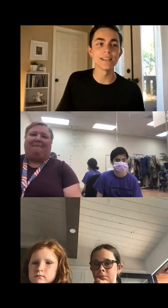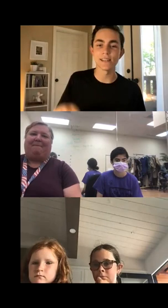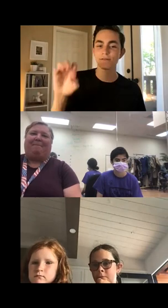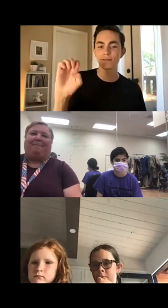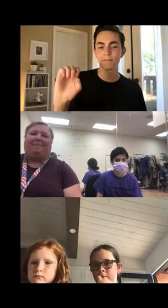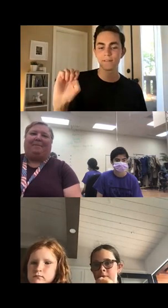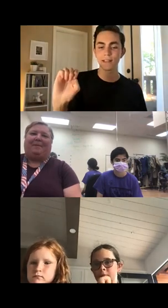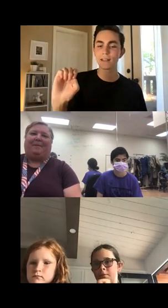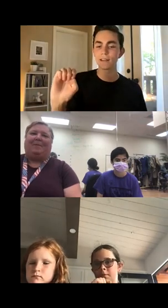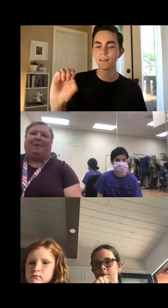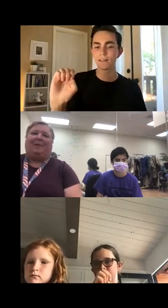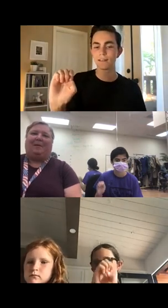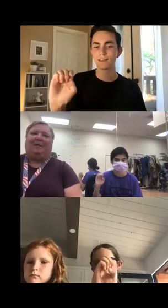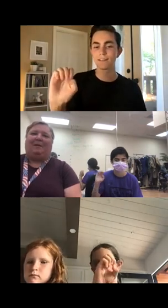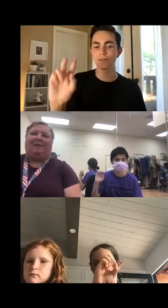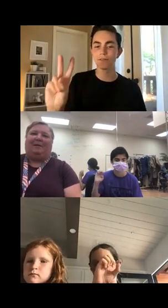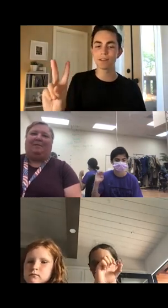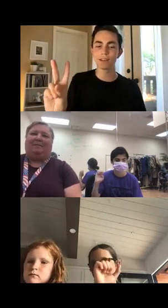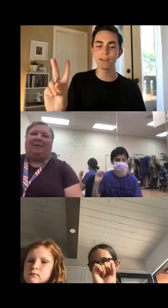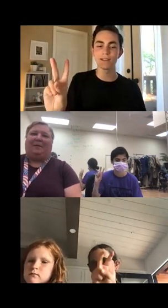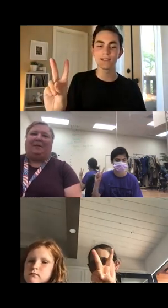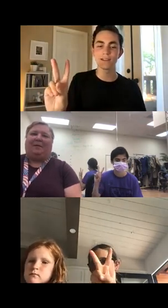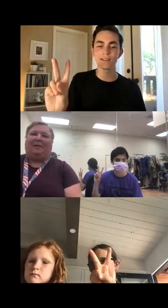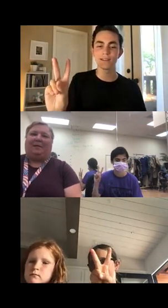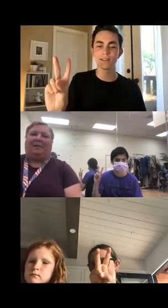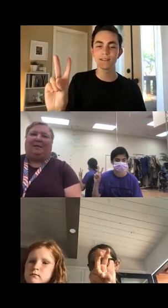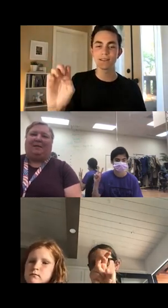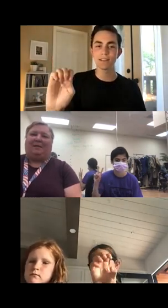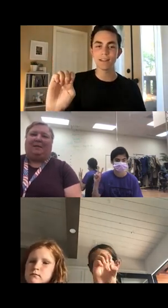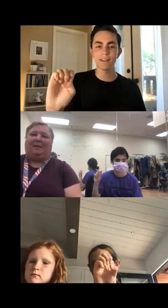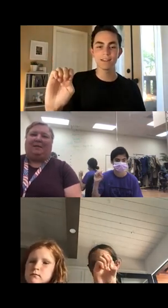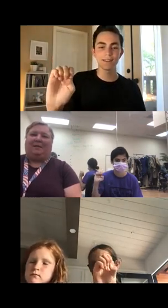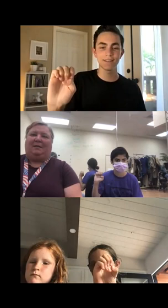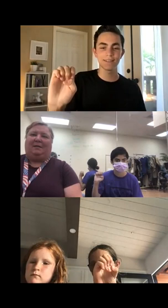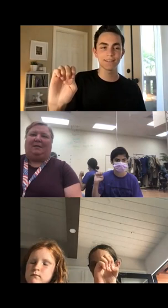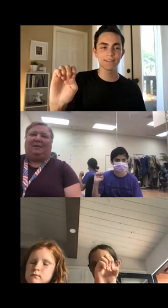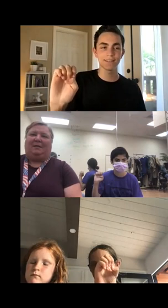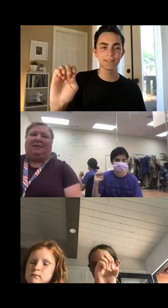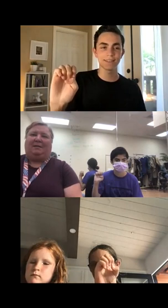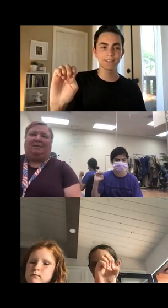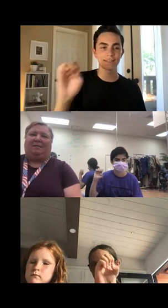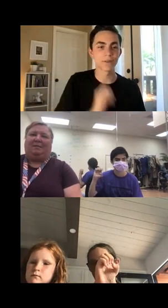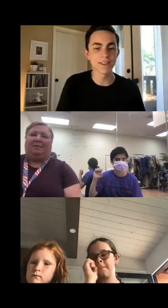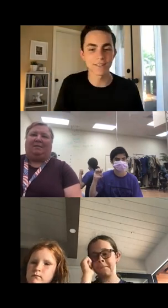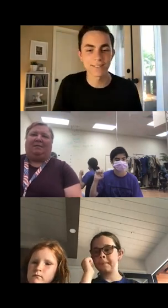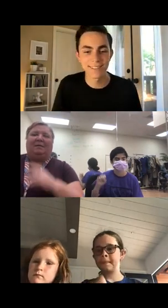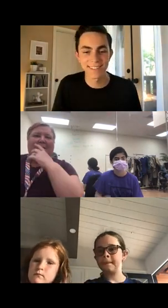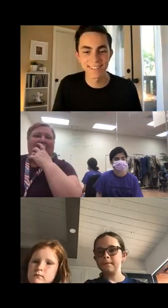lastly, Eve, E, V, E. There we